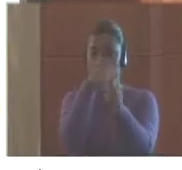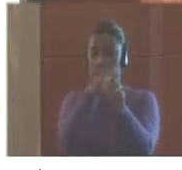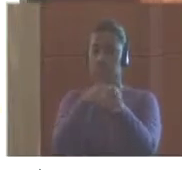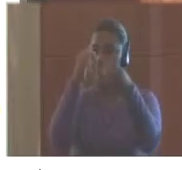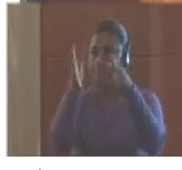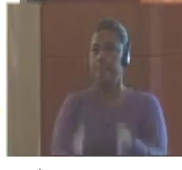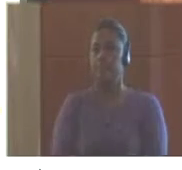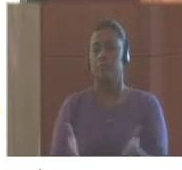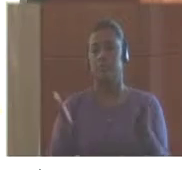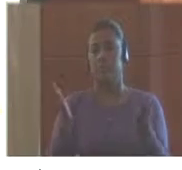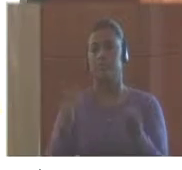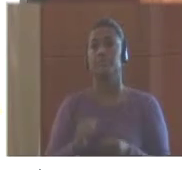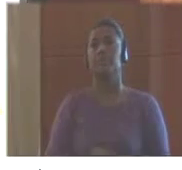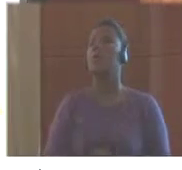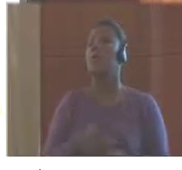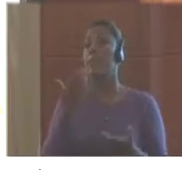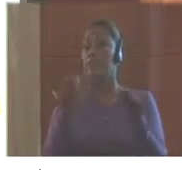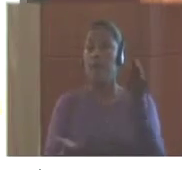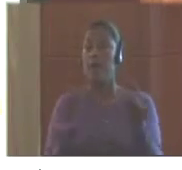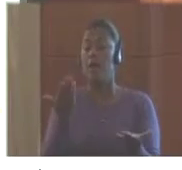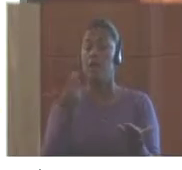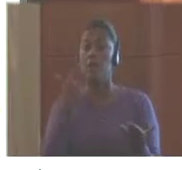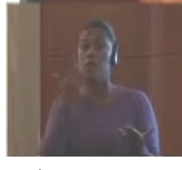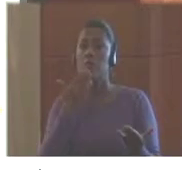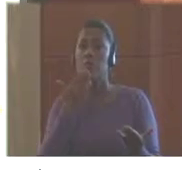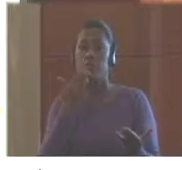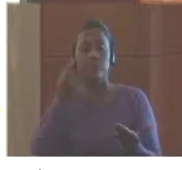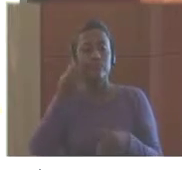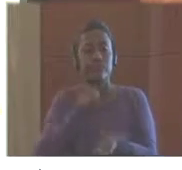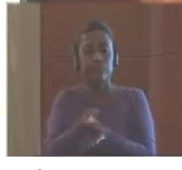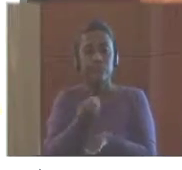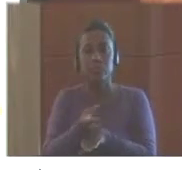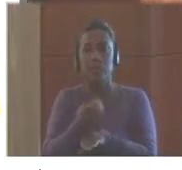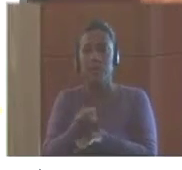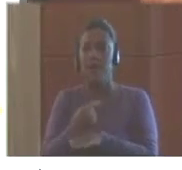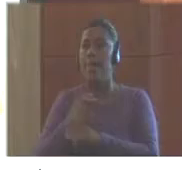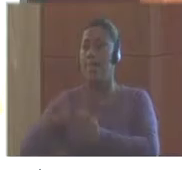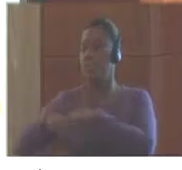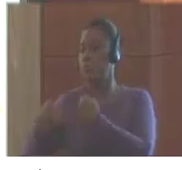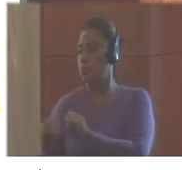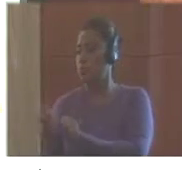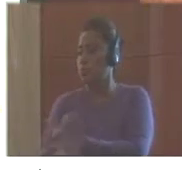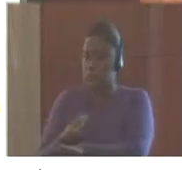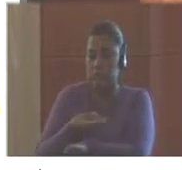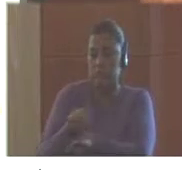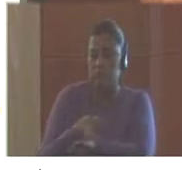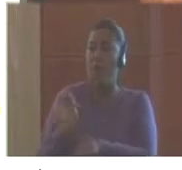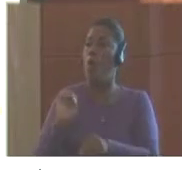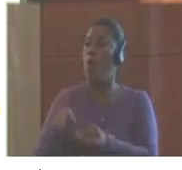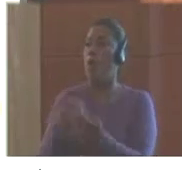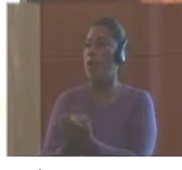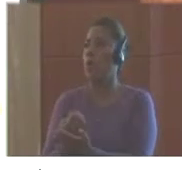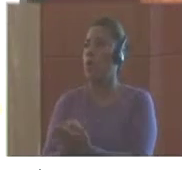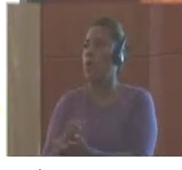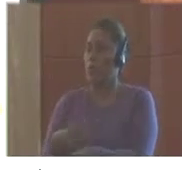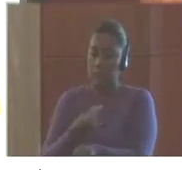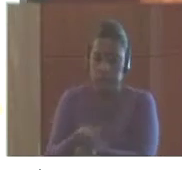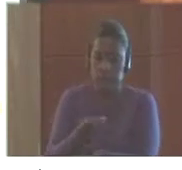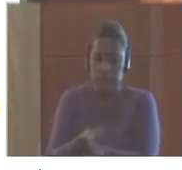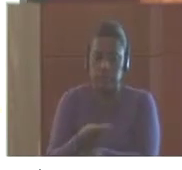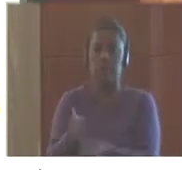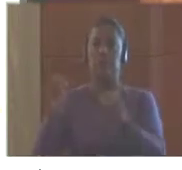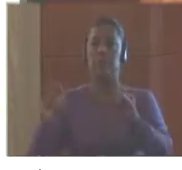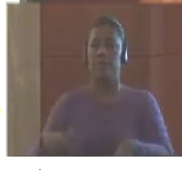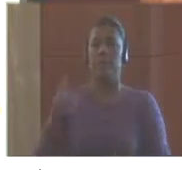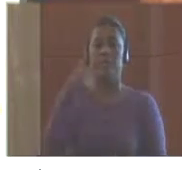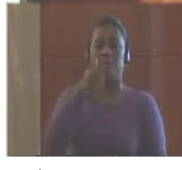to and in this regard, perhaps it does influence the fact that there is a pressure from the society